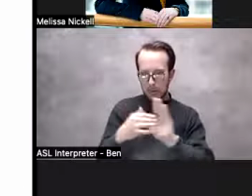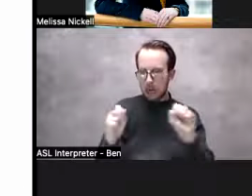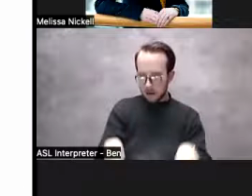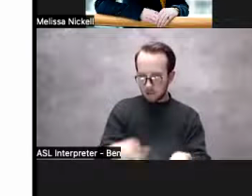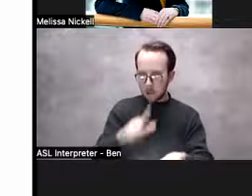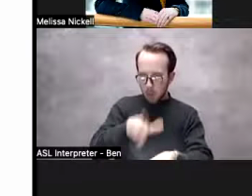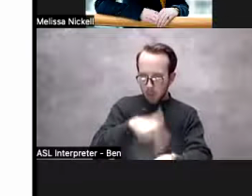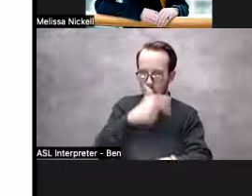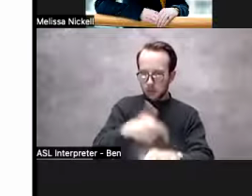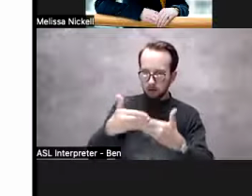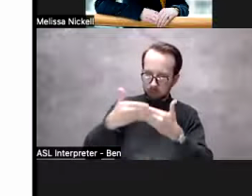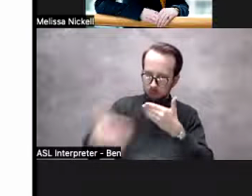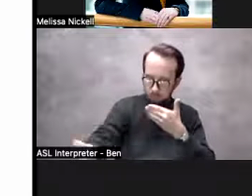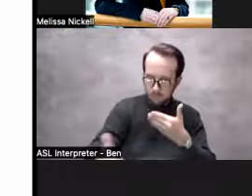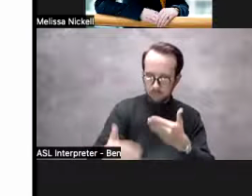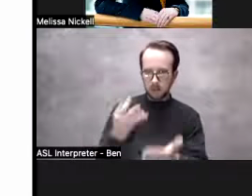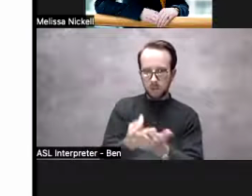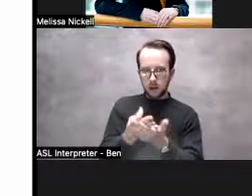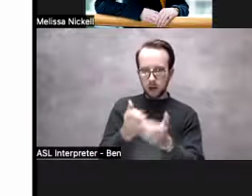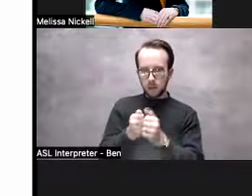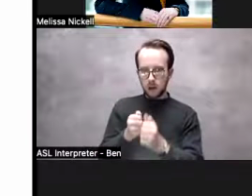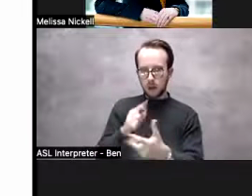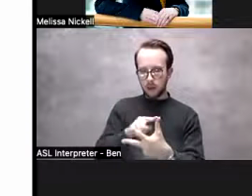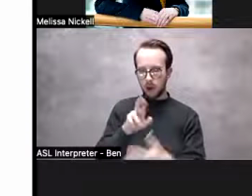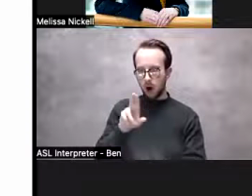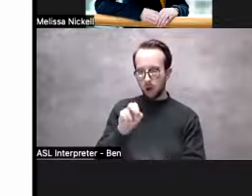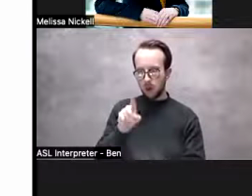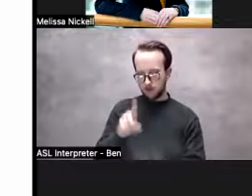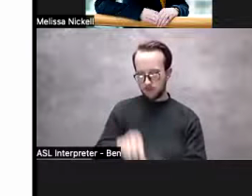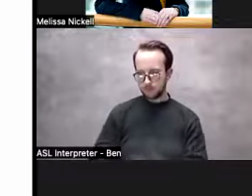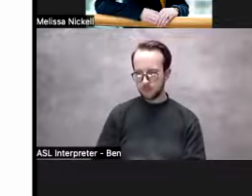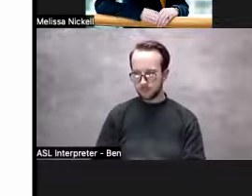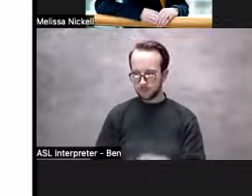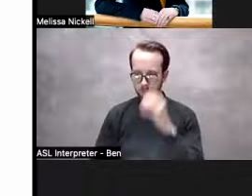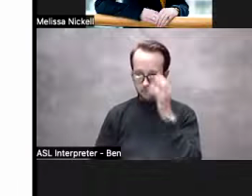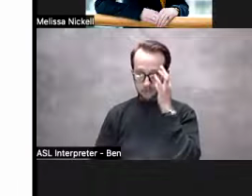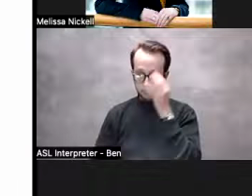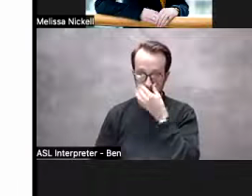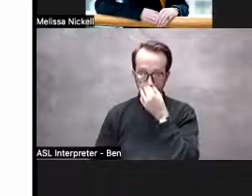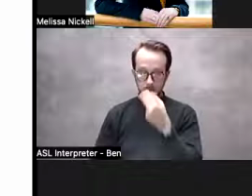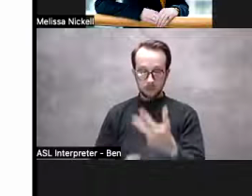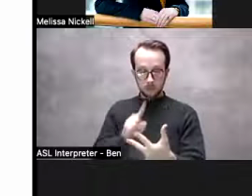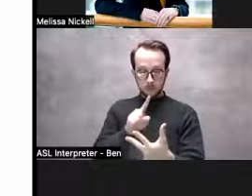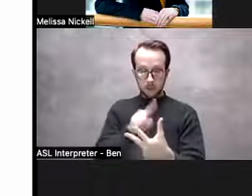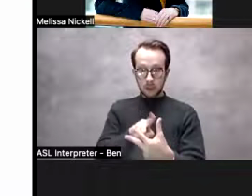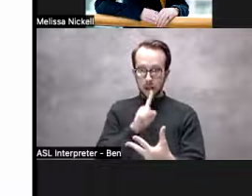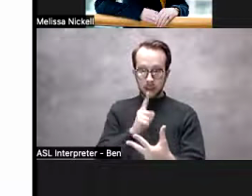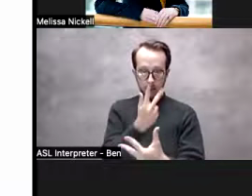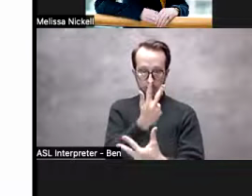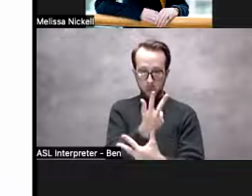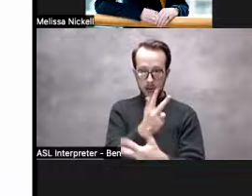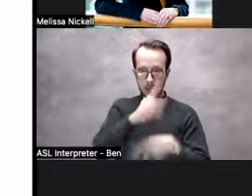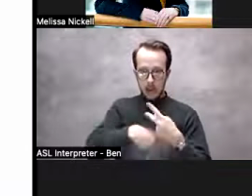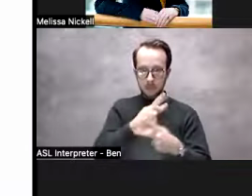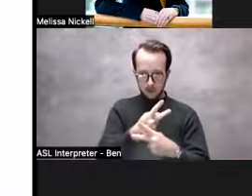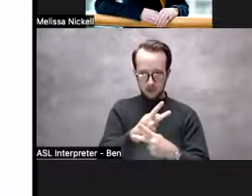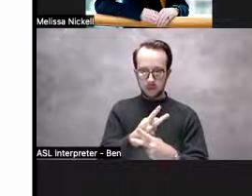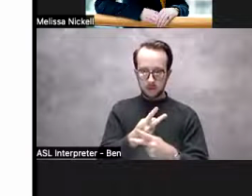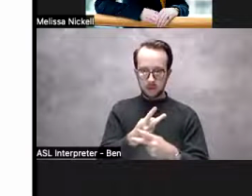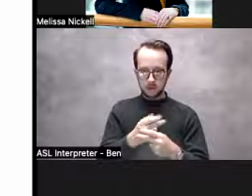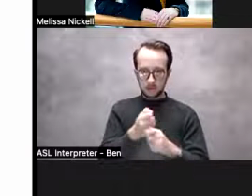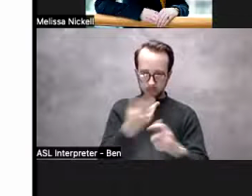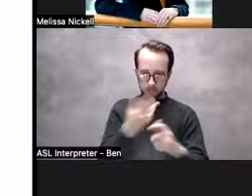long-term funding through the R01 mechanism. Now, there's three types of R01 grants, and I should point out this. I'm talking